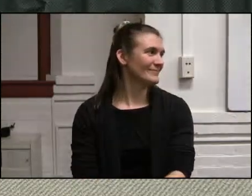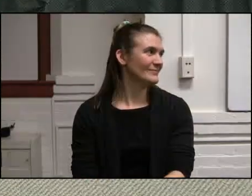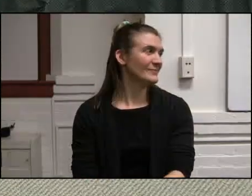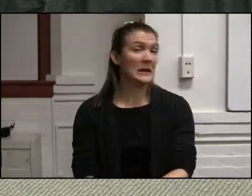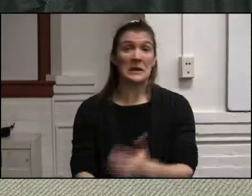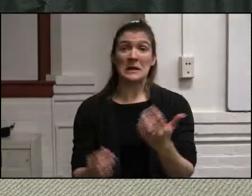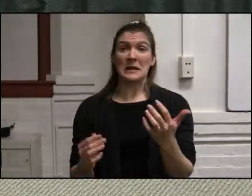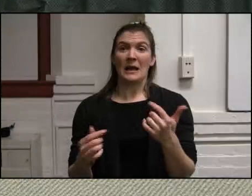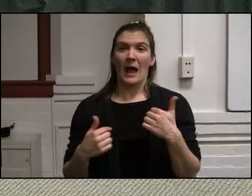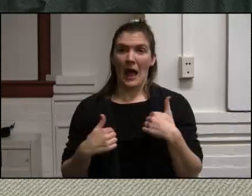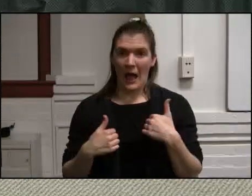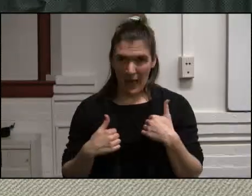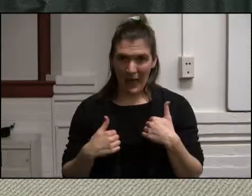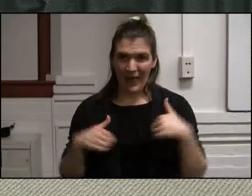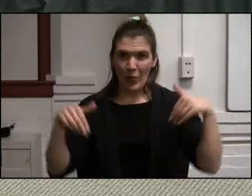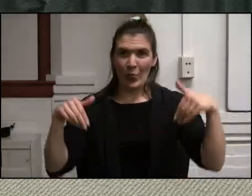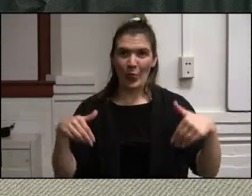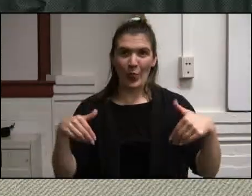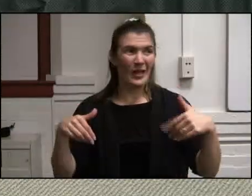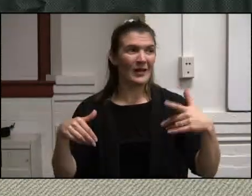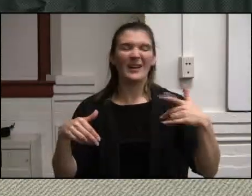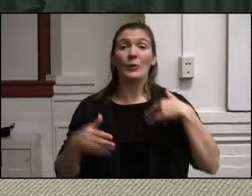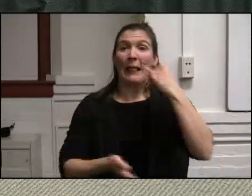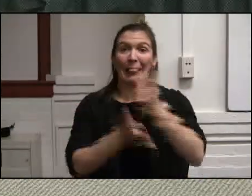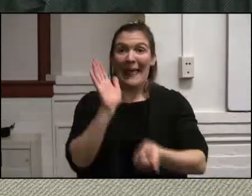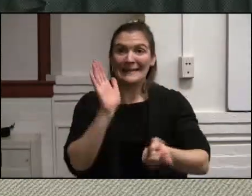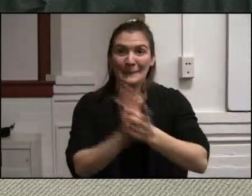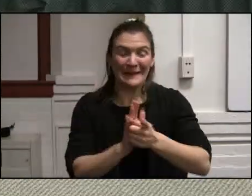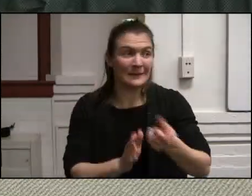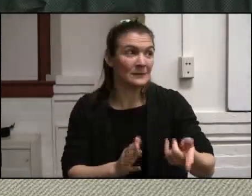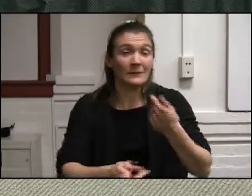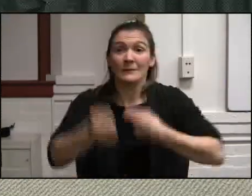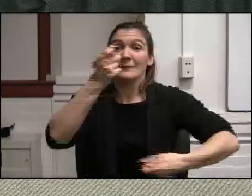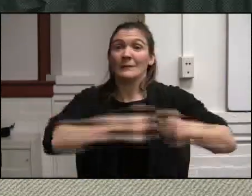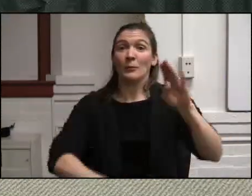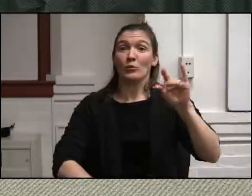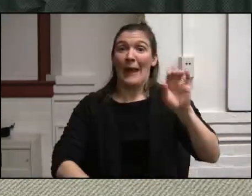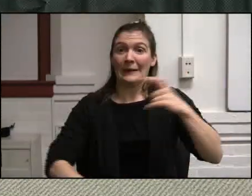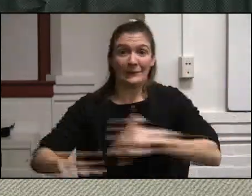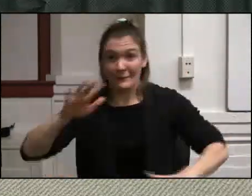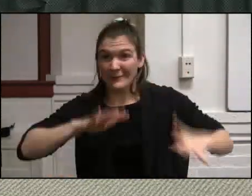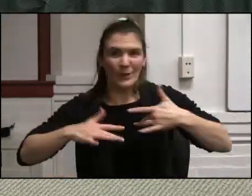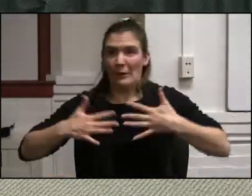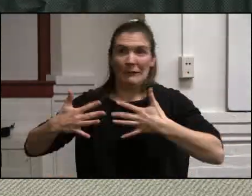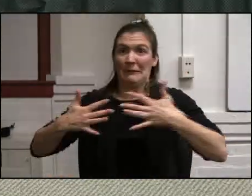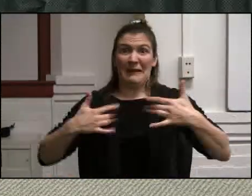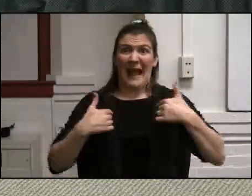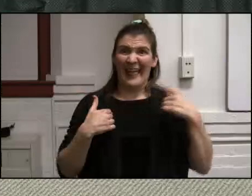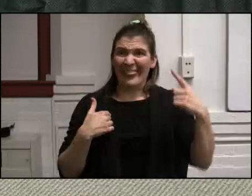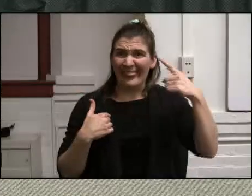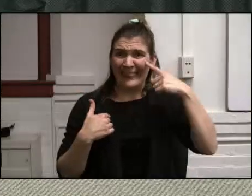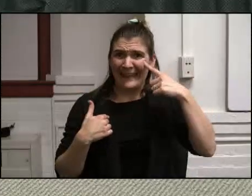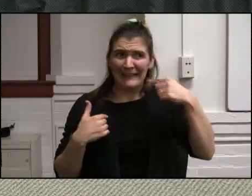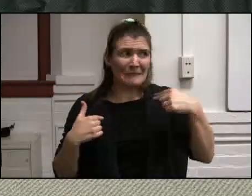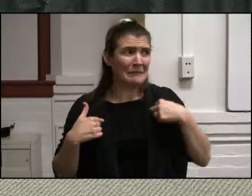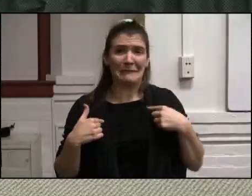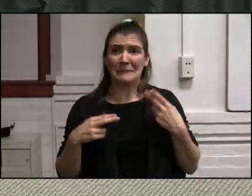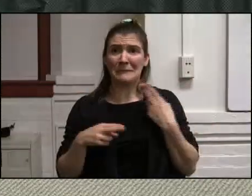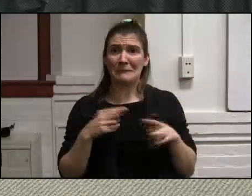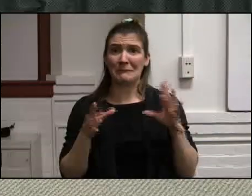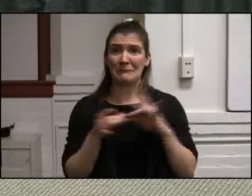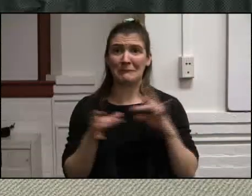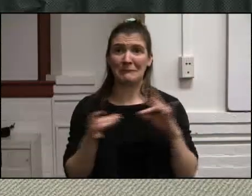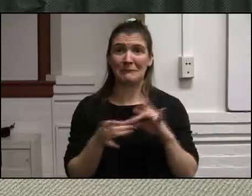Well, I've suddenly found myself thrown into chair, so I think the remarks I'm going to say